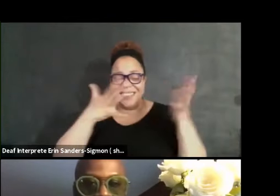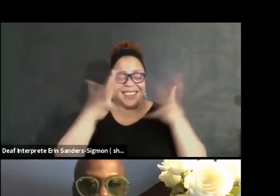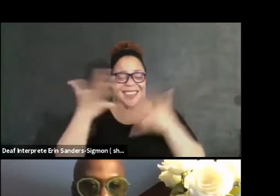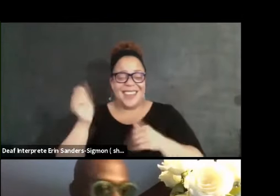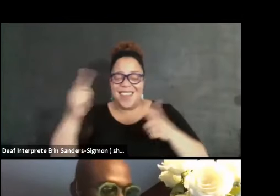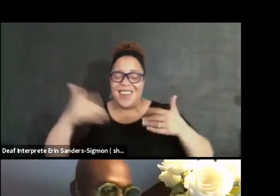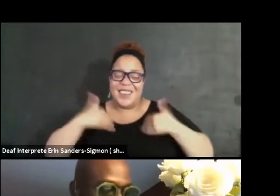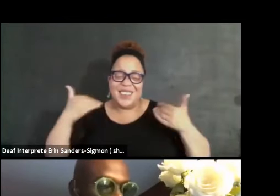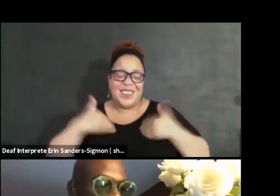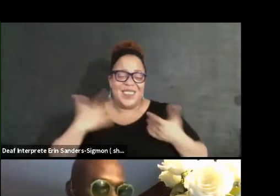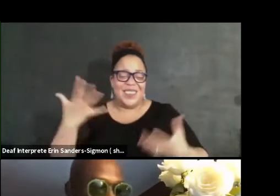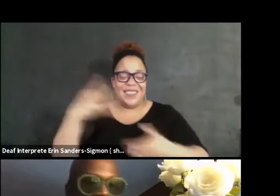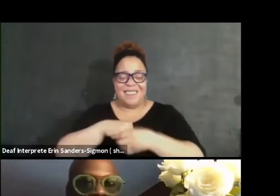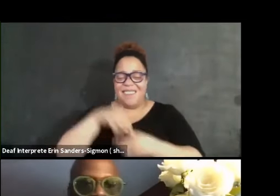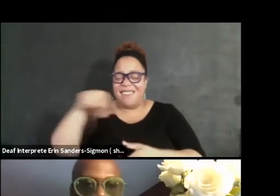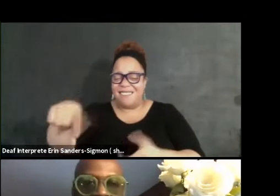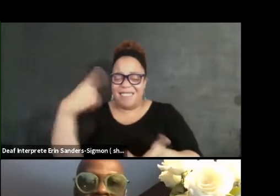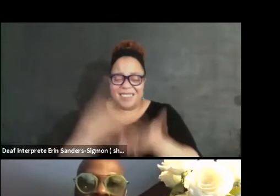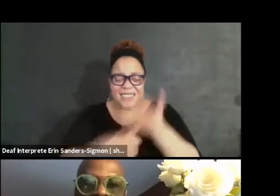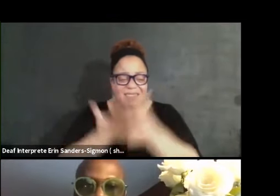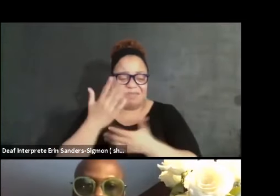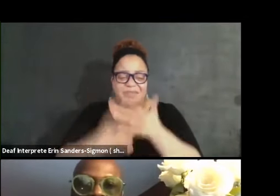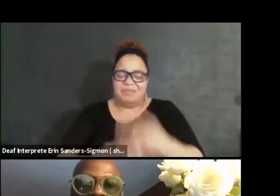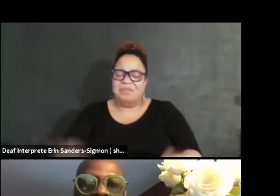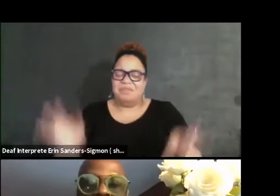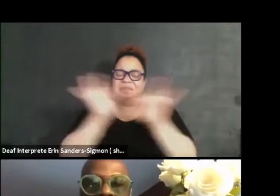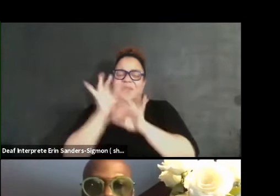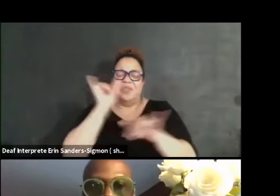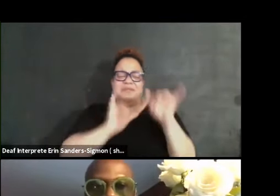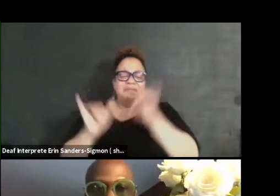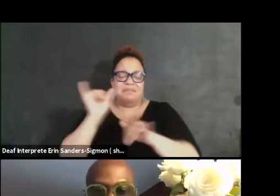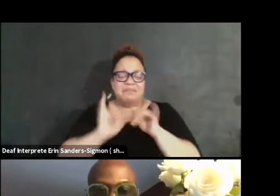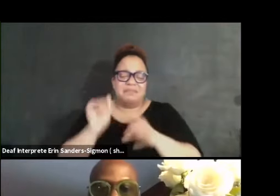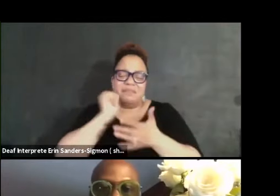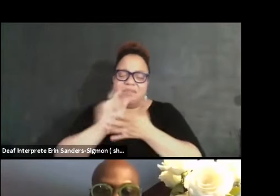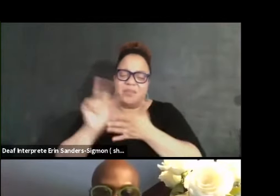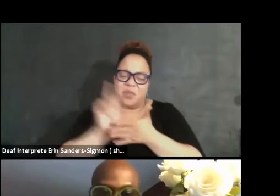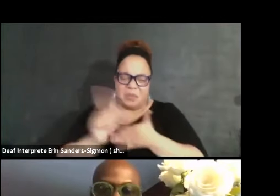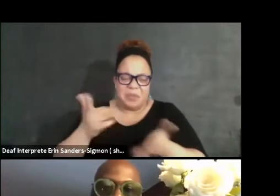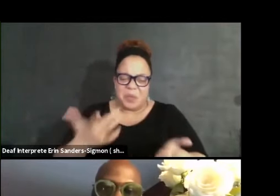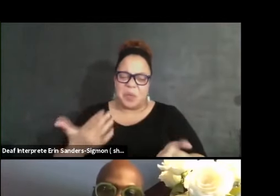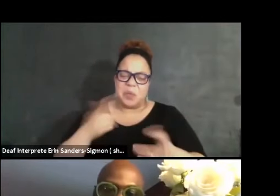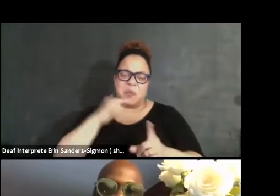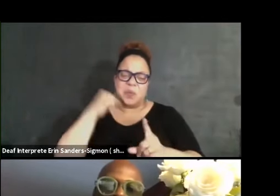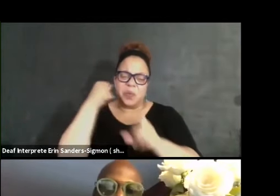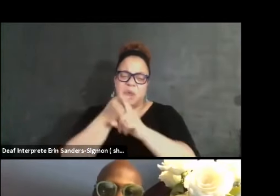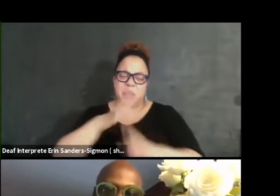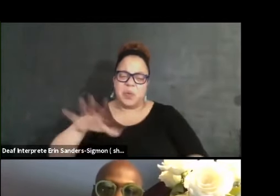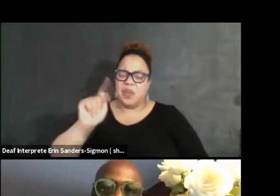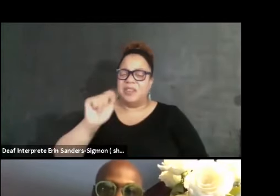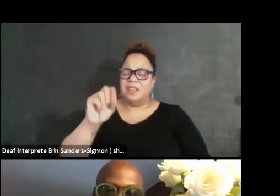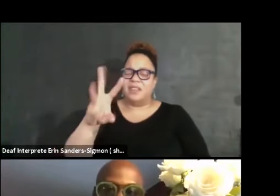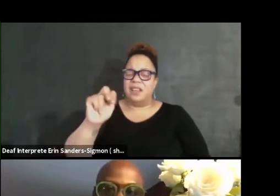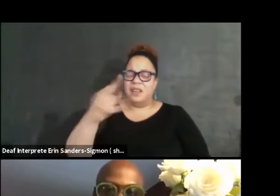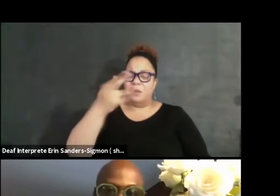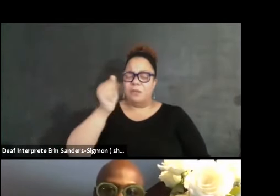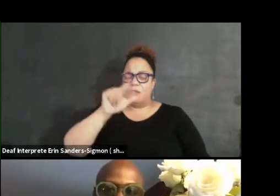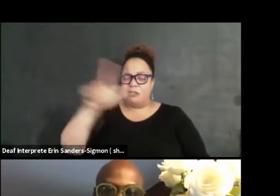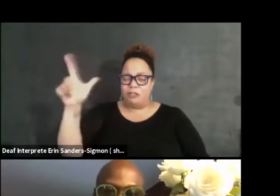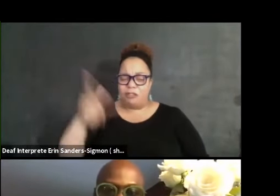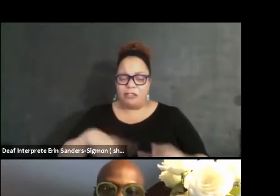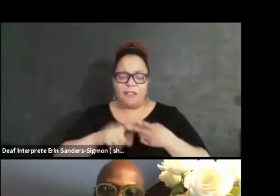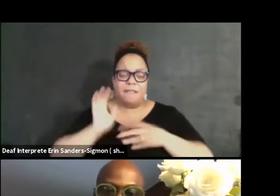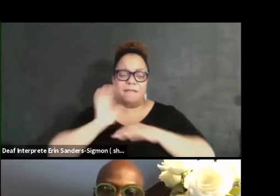important conversations in forums all week, in yes. town halls, in late nights. Folks have been gathering and having tough conversations, and